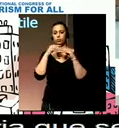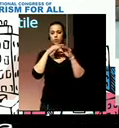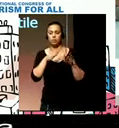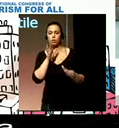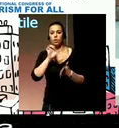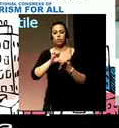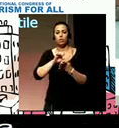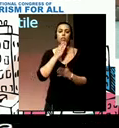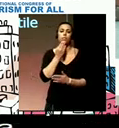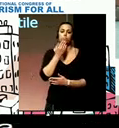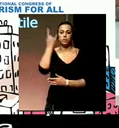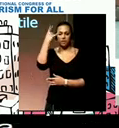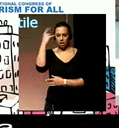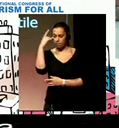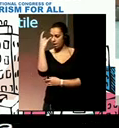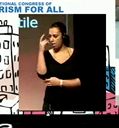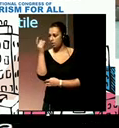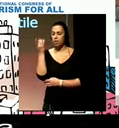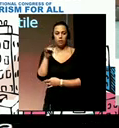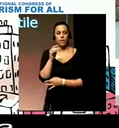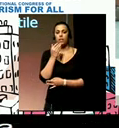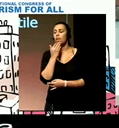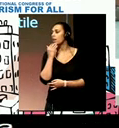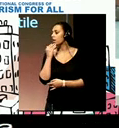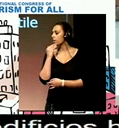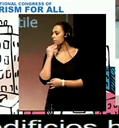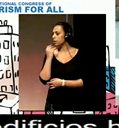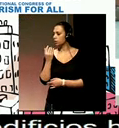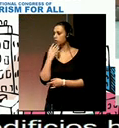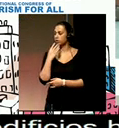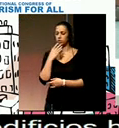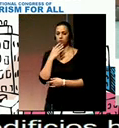Historic buildings in cities such as Salamanca,